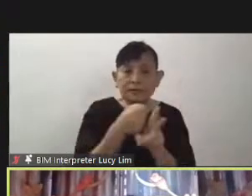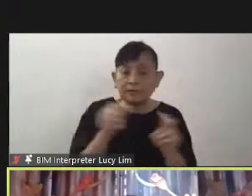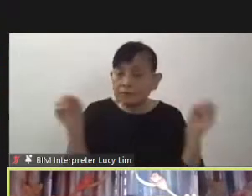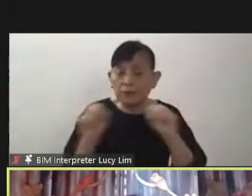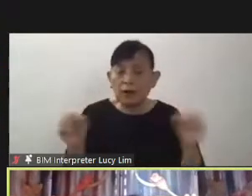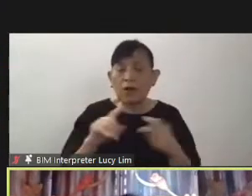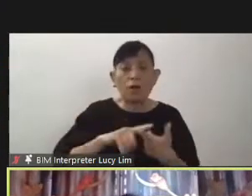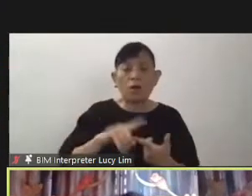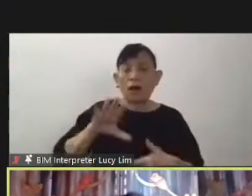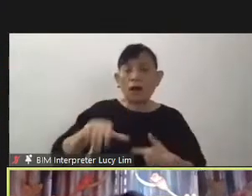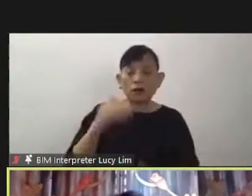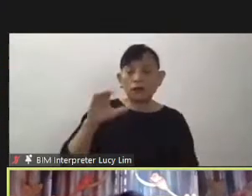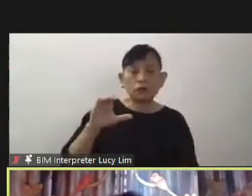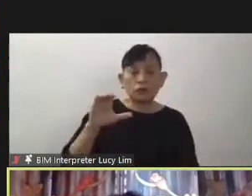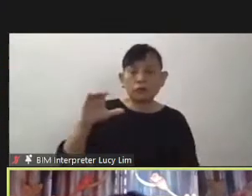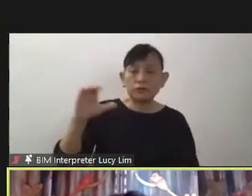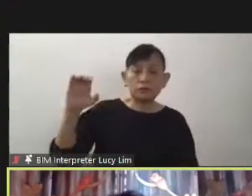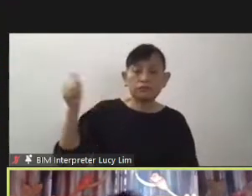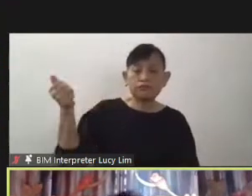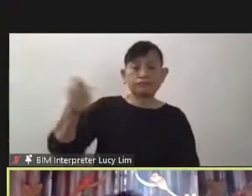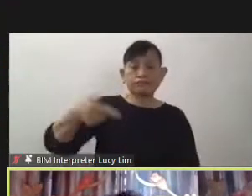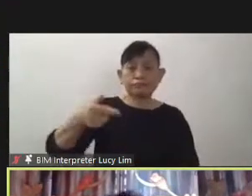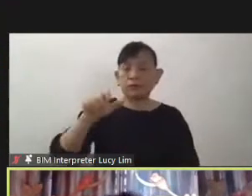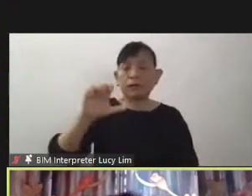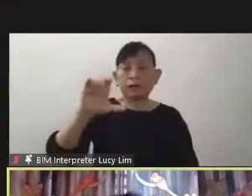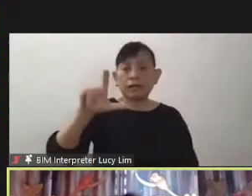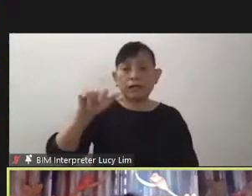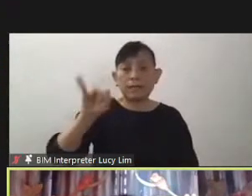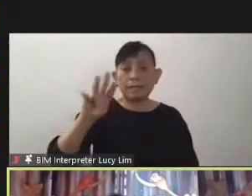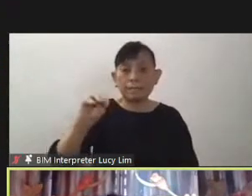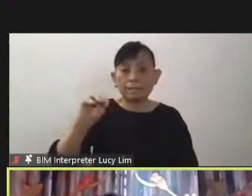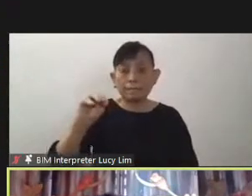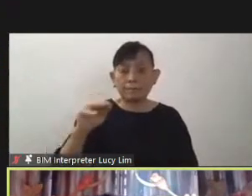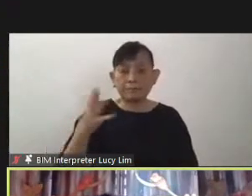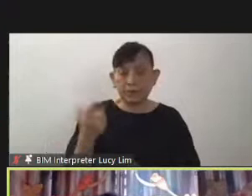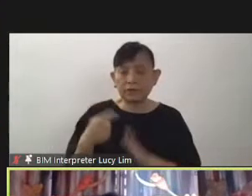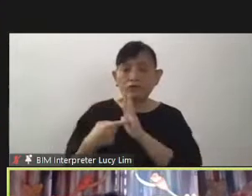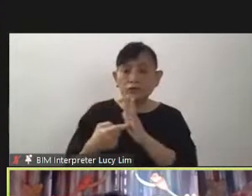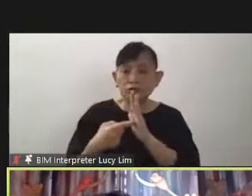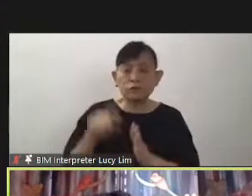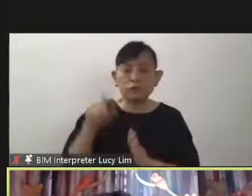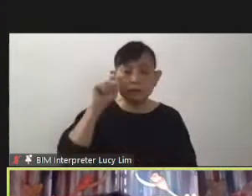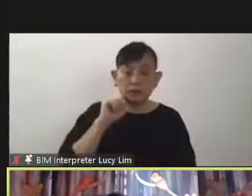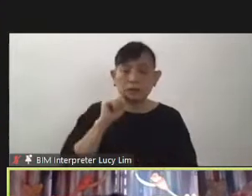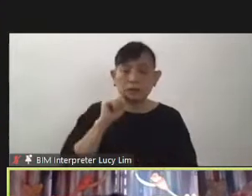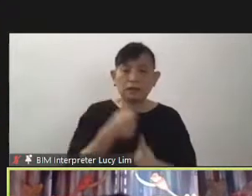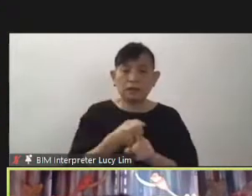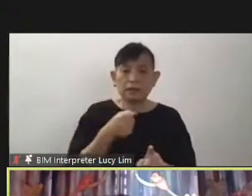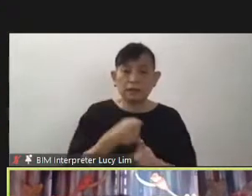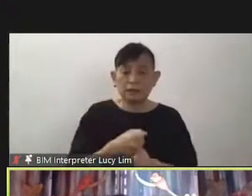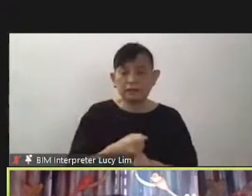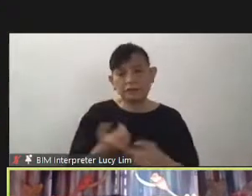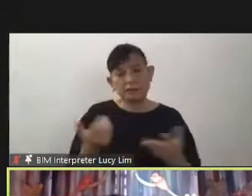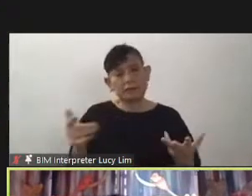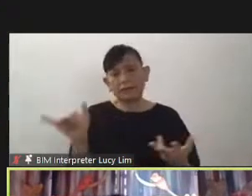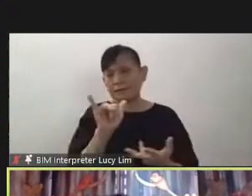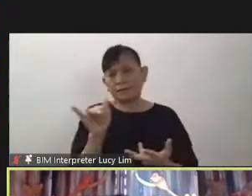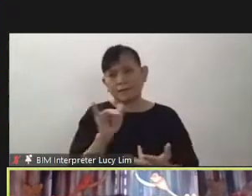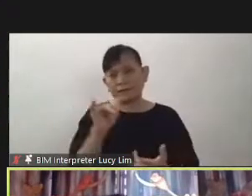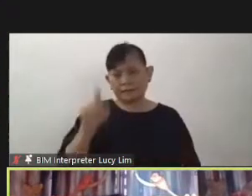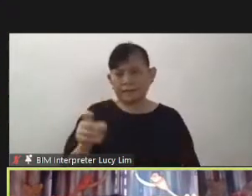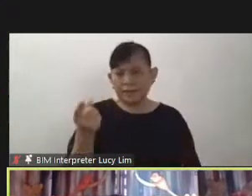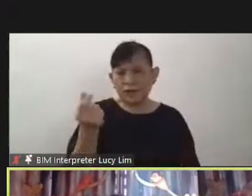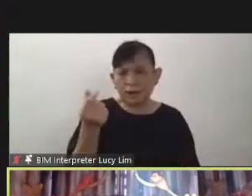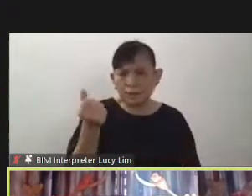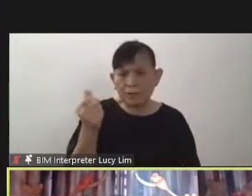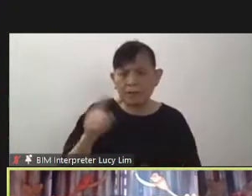claim, you sue someone in court for sexual harassment. However, this, with any legal case, requires a lot of money, a lot of